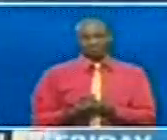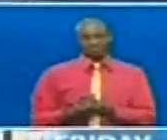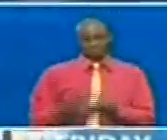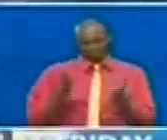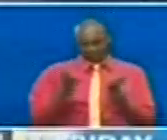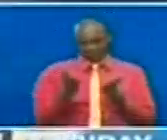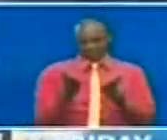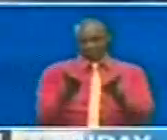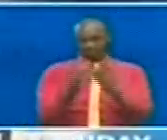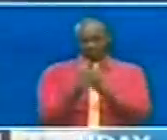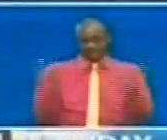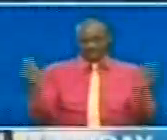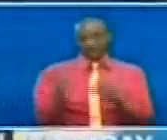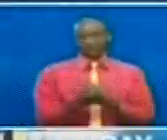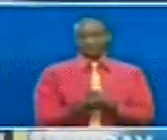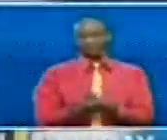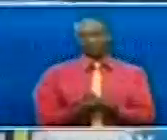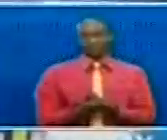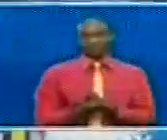Wamemuingiza vizuri.